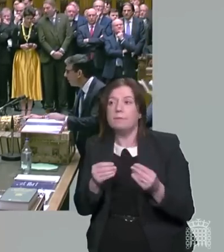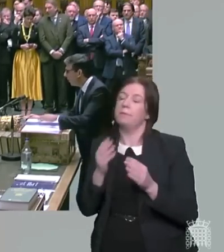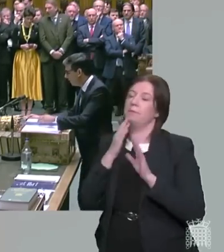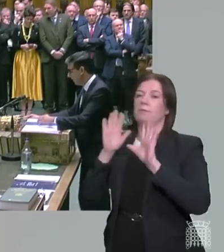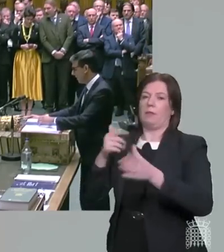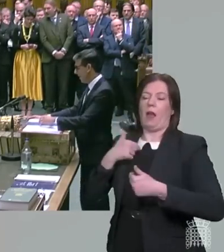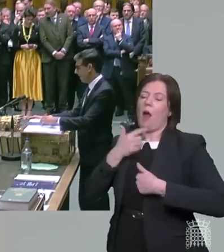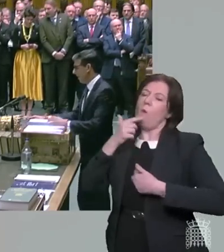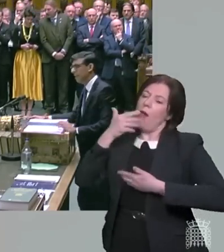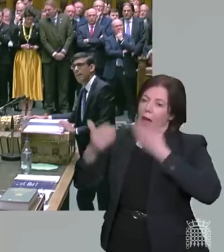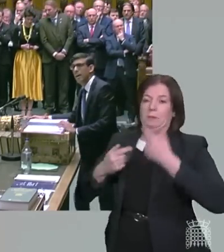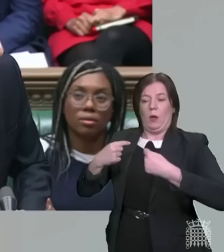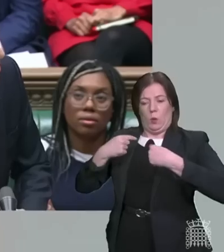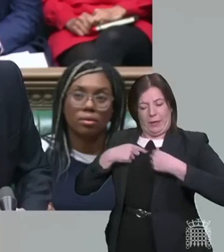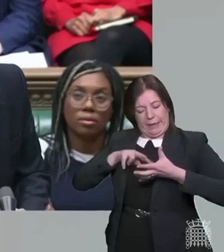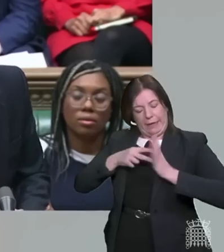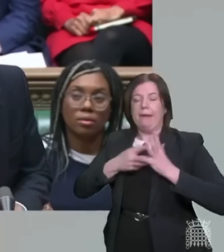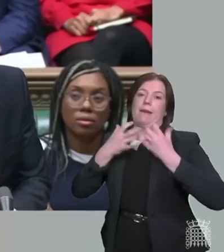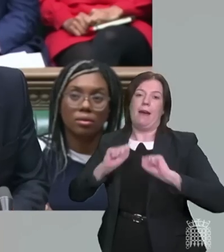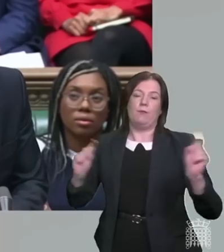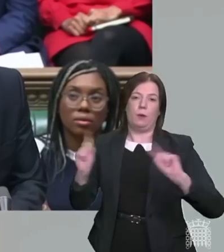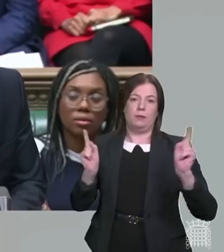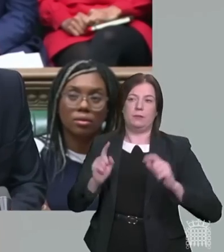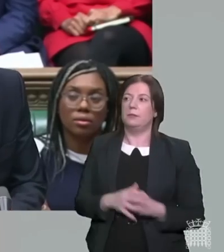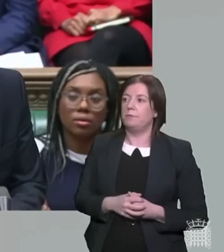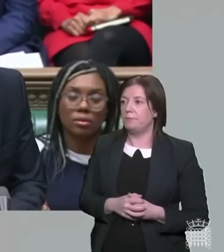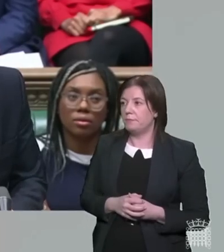steps we are taking, and that's to